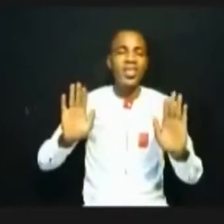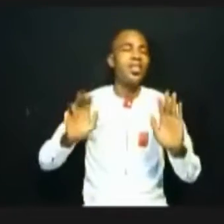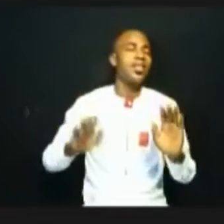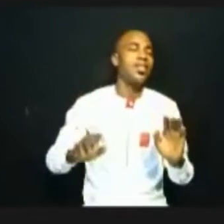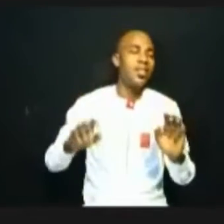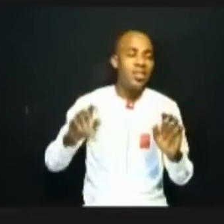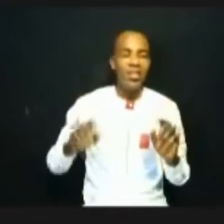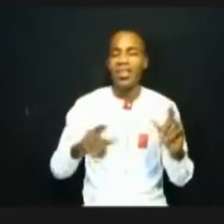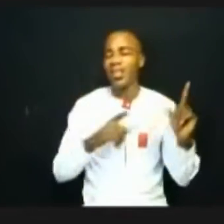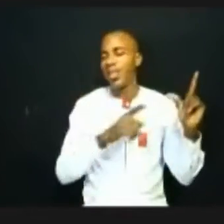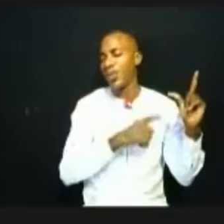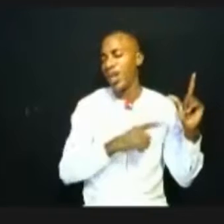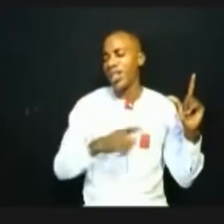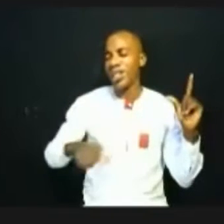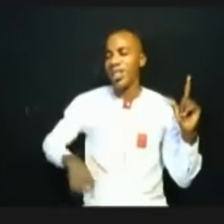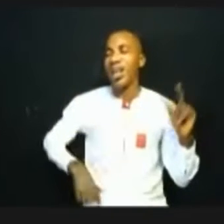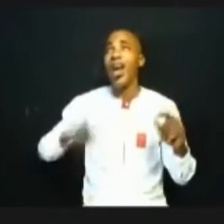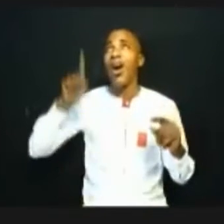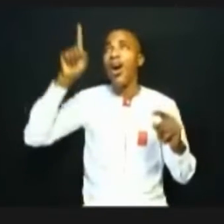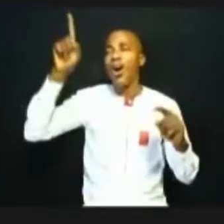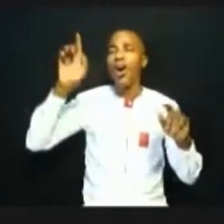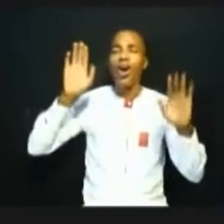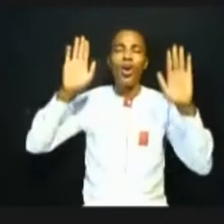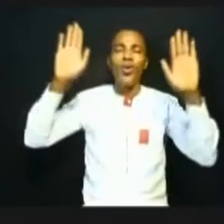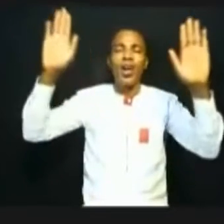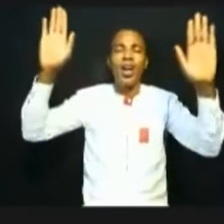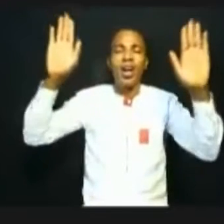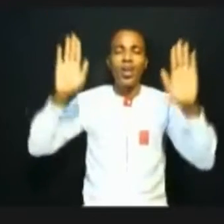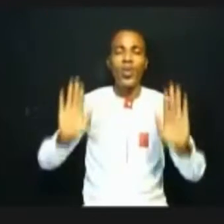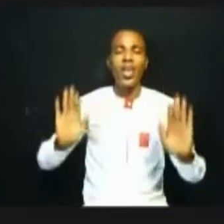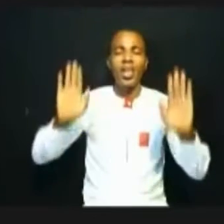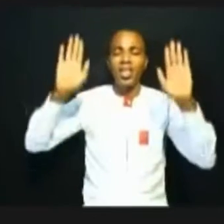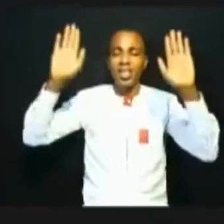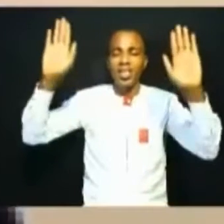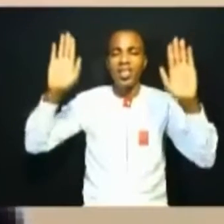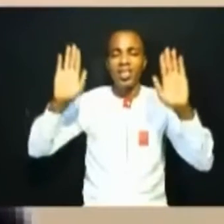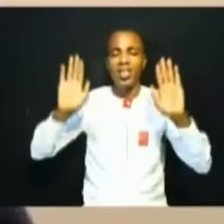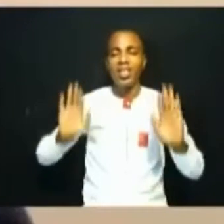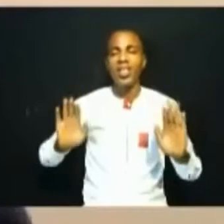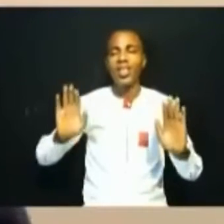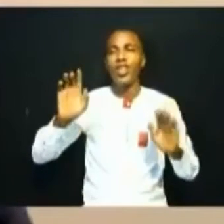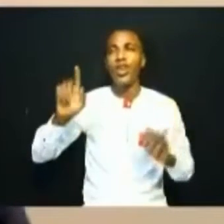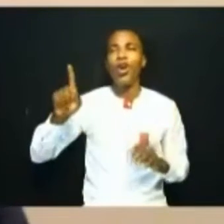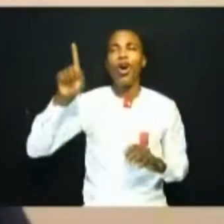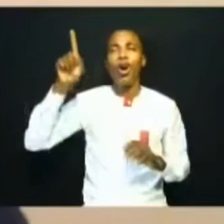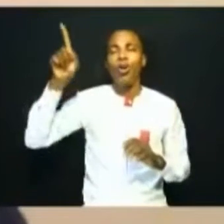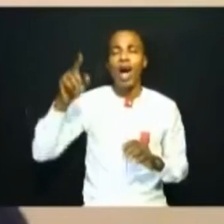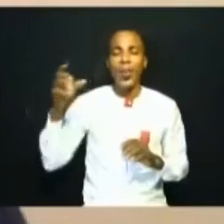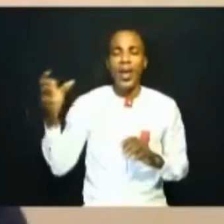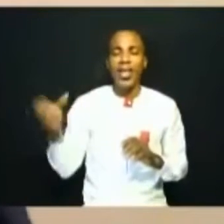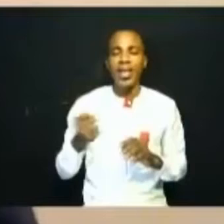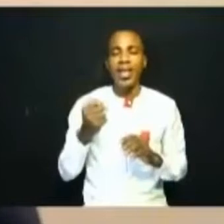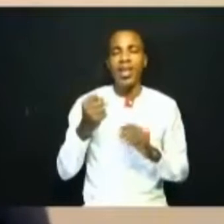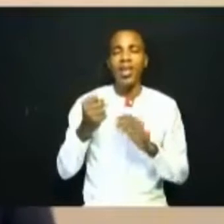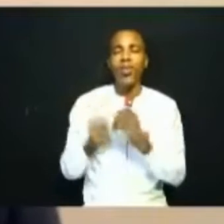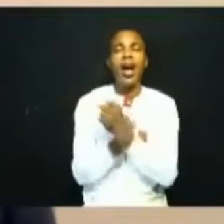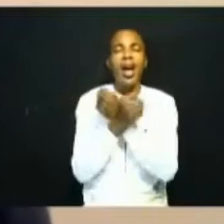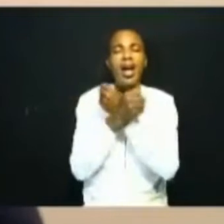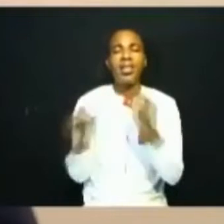Owanwani, Awurade ye Owanwani, wama ne nkwagye aben no so, wama